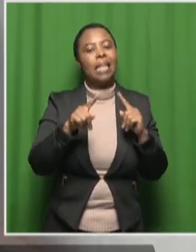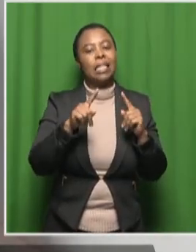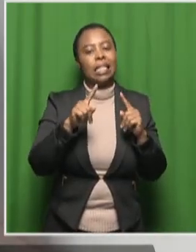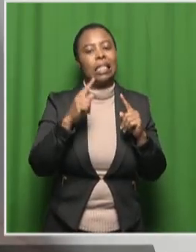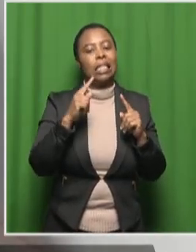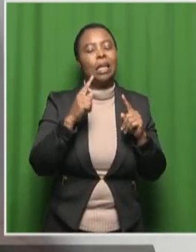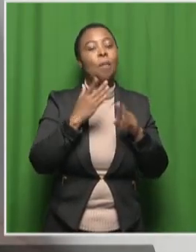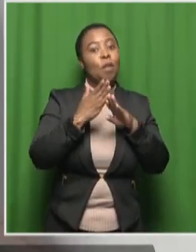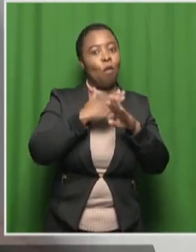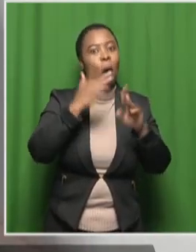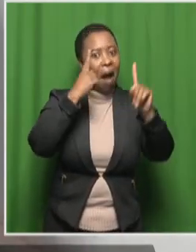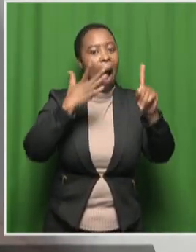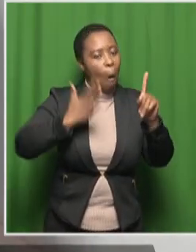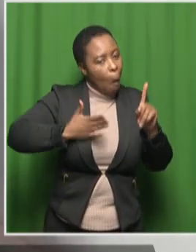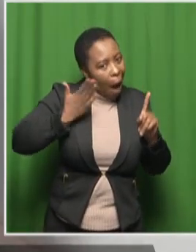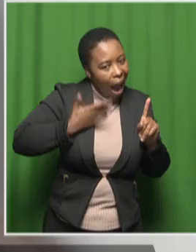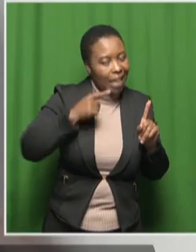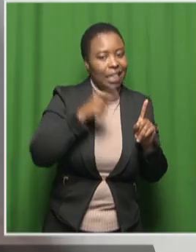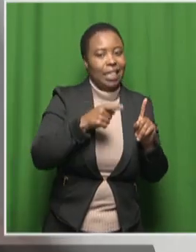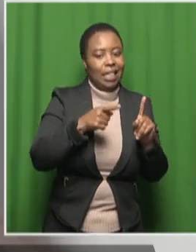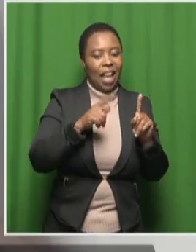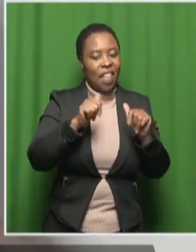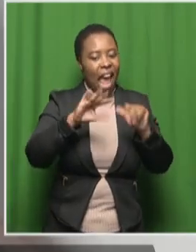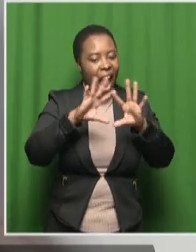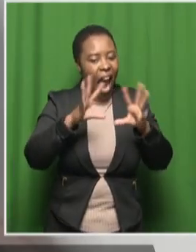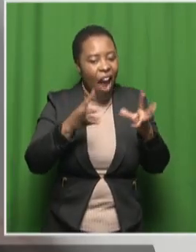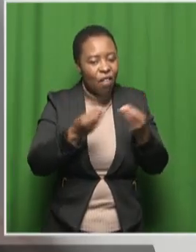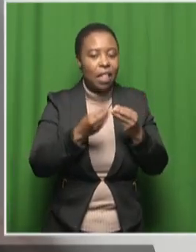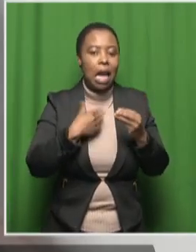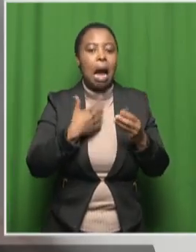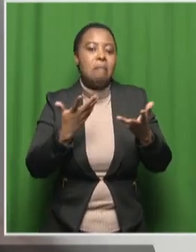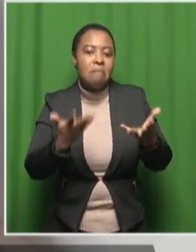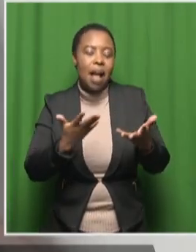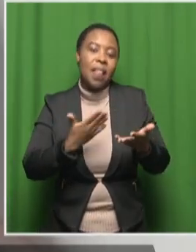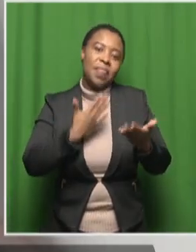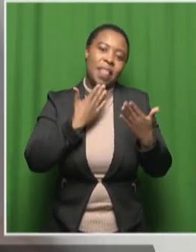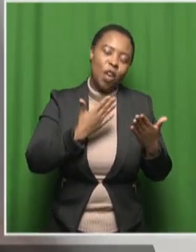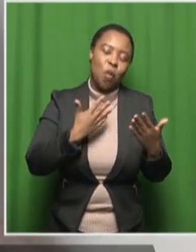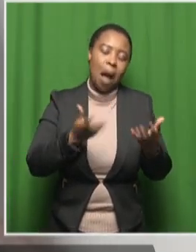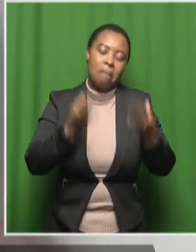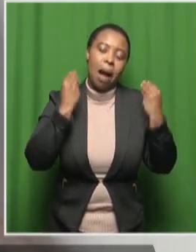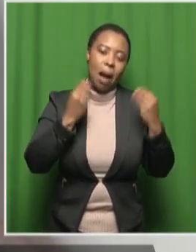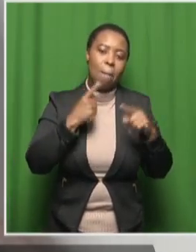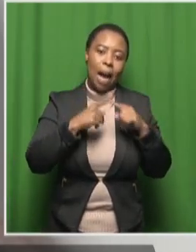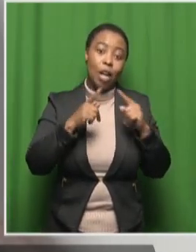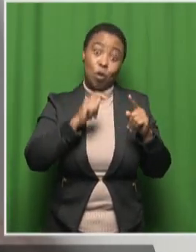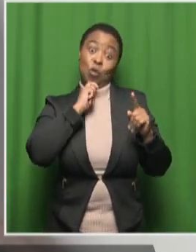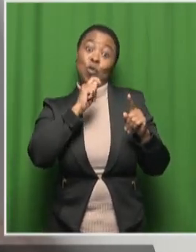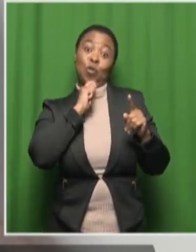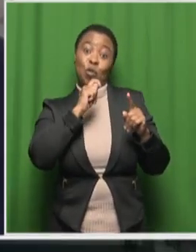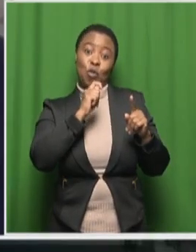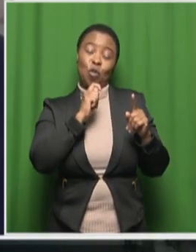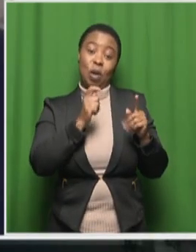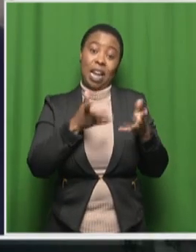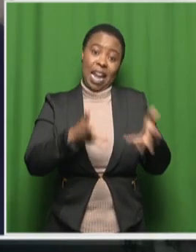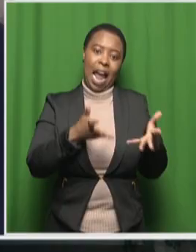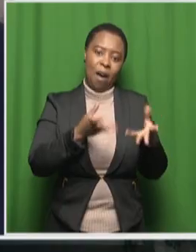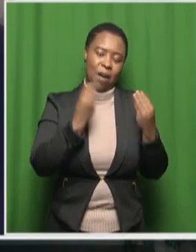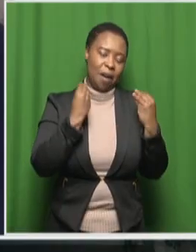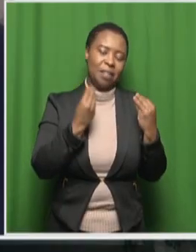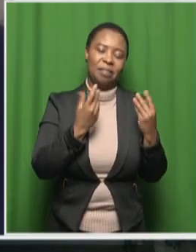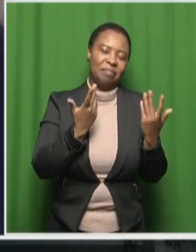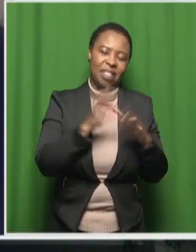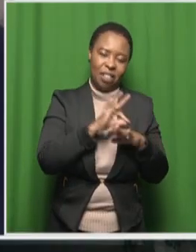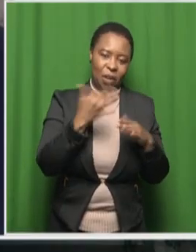And then everything else is like, it's great that I have it, but I never thought I wanted it until it comes. Is